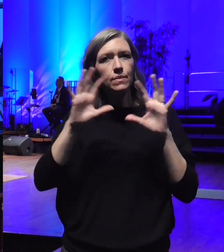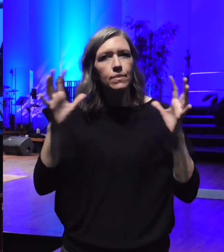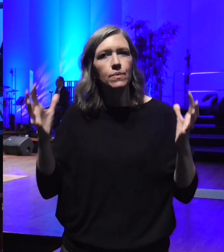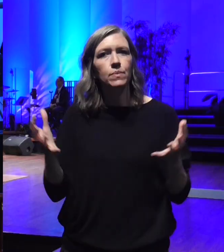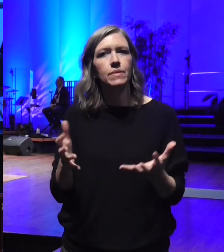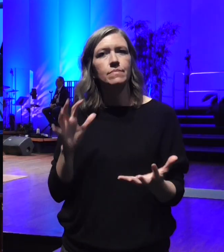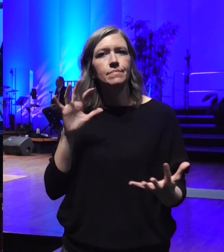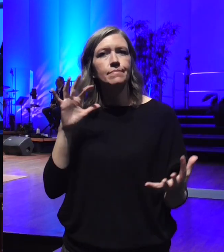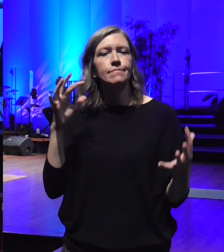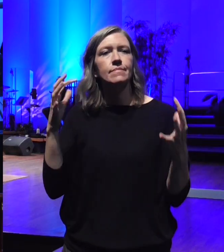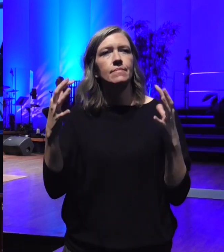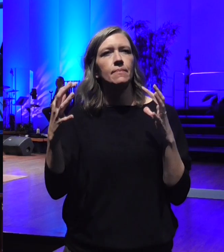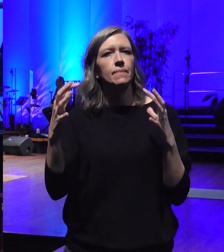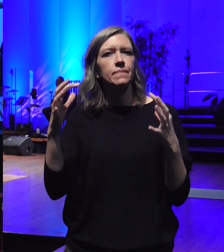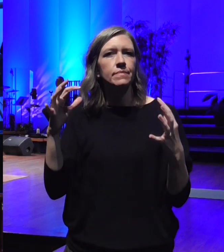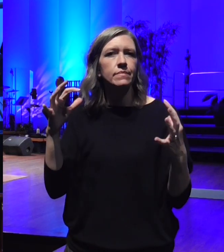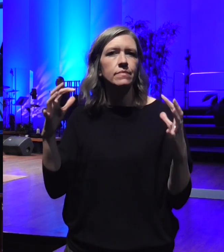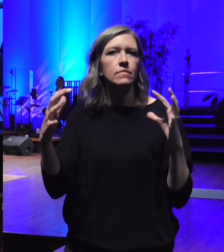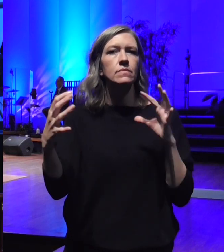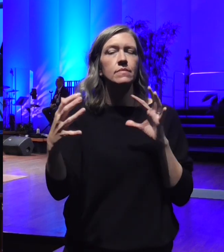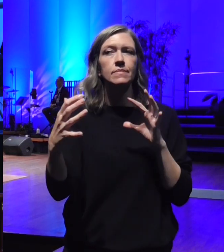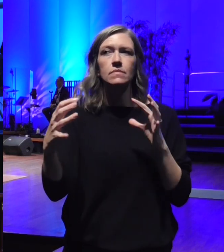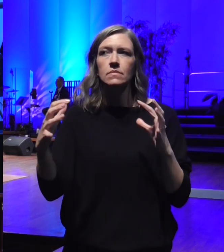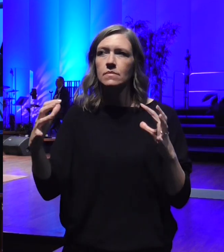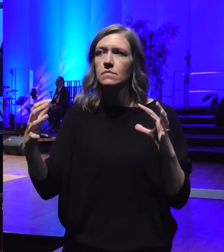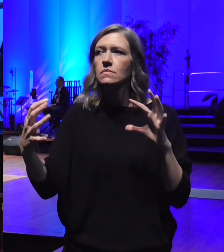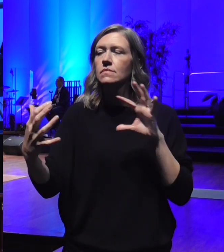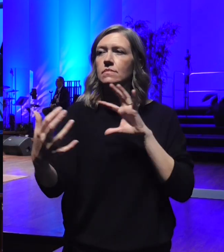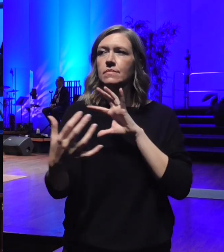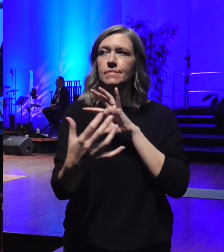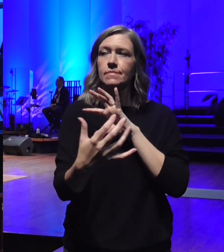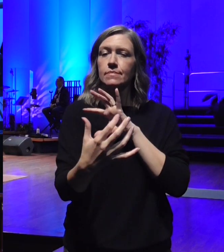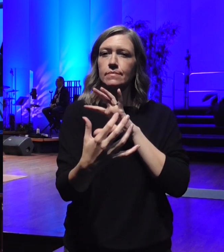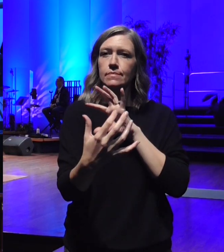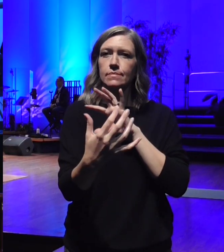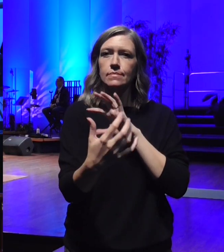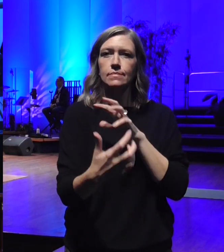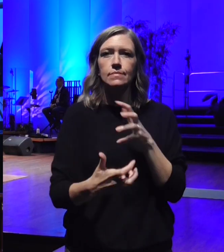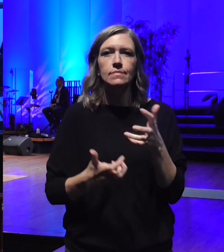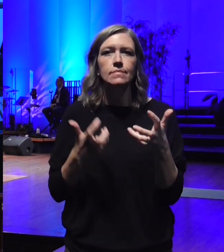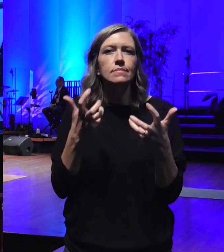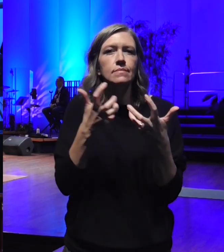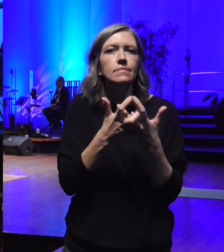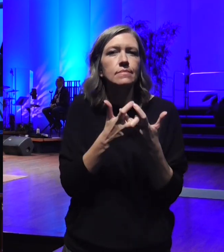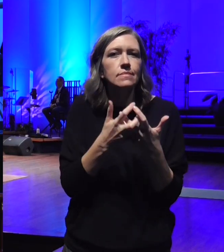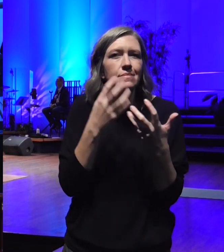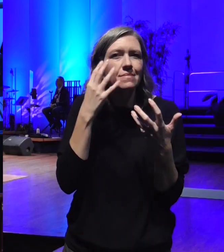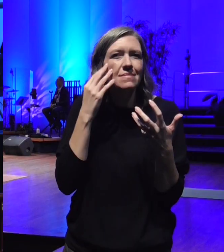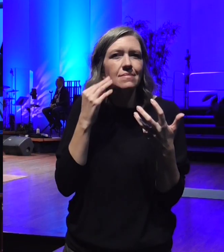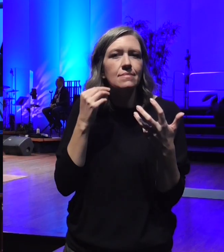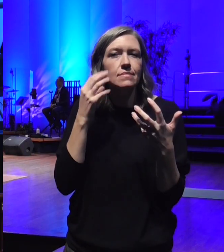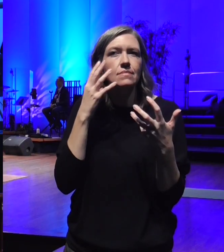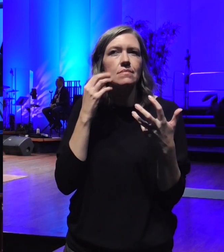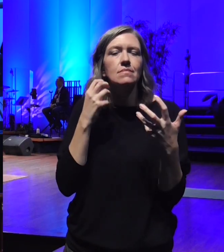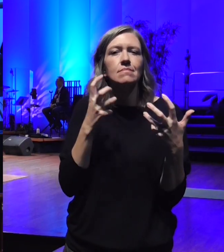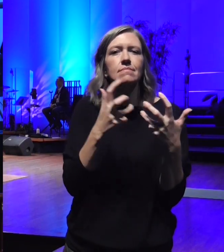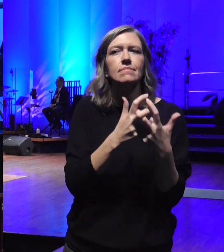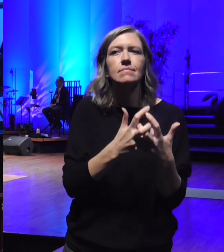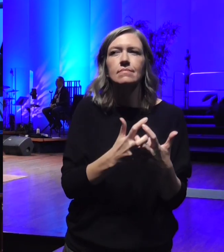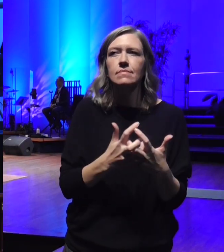everything turn, turn, turn. There is a